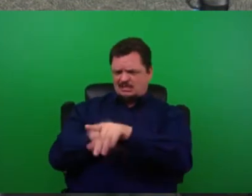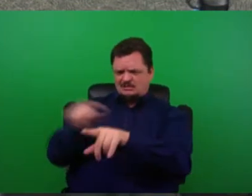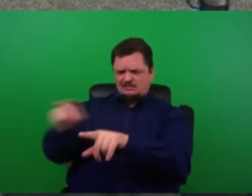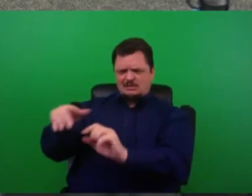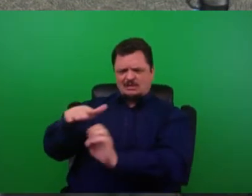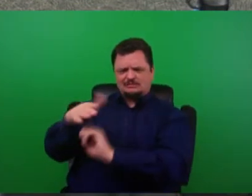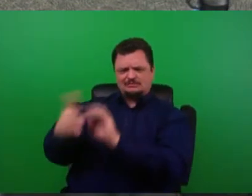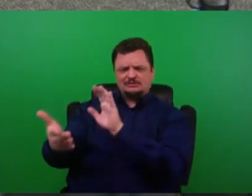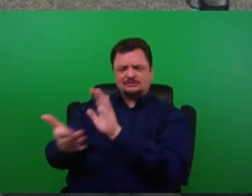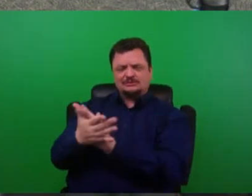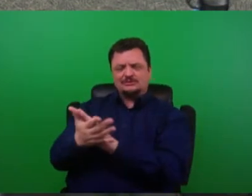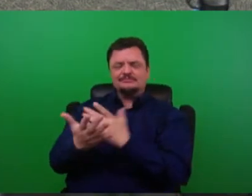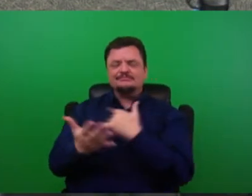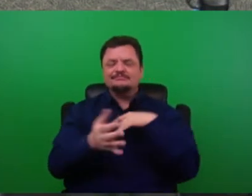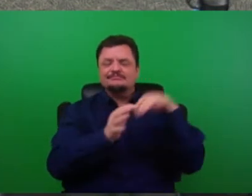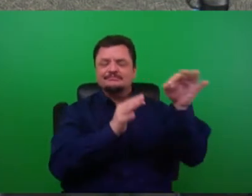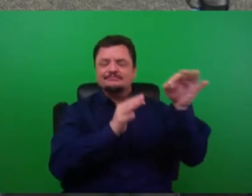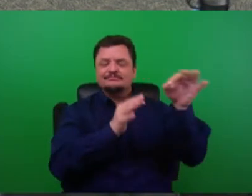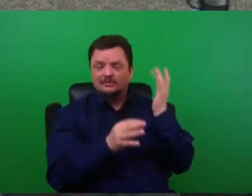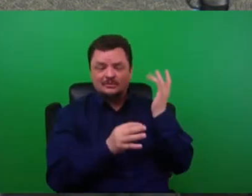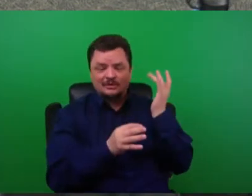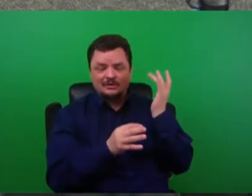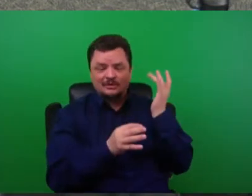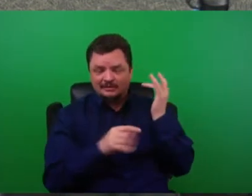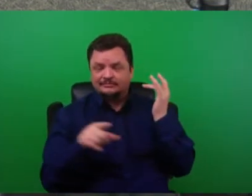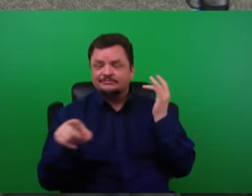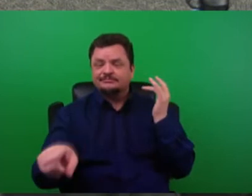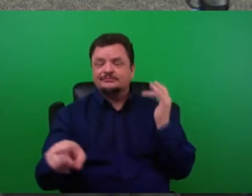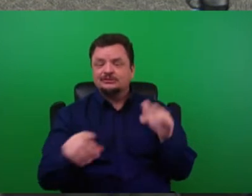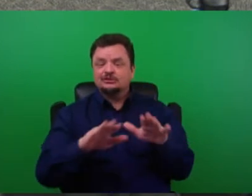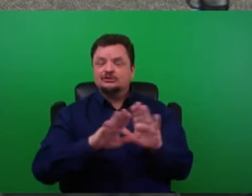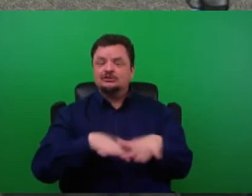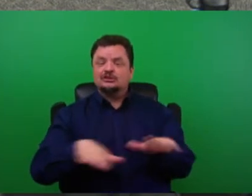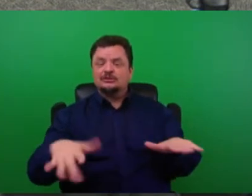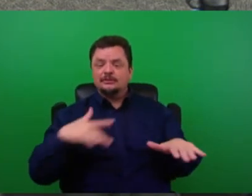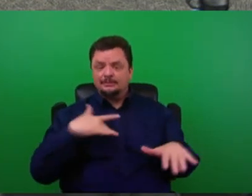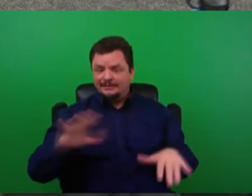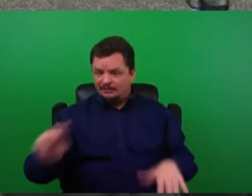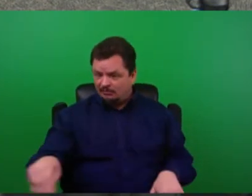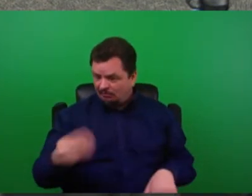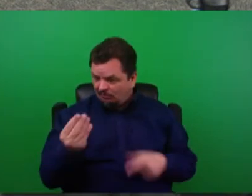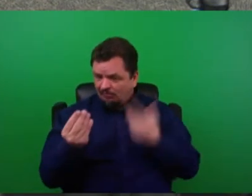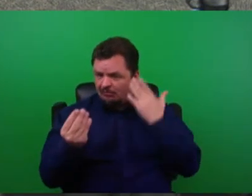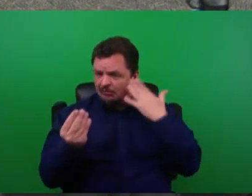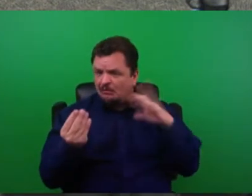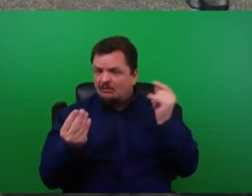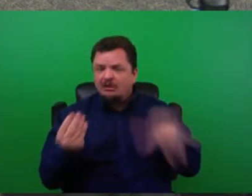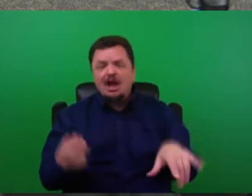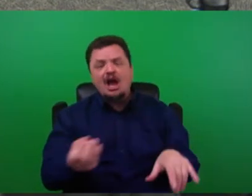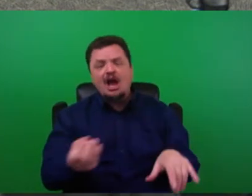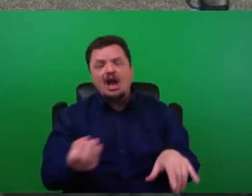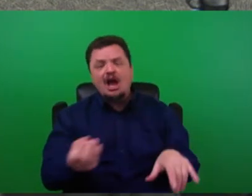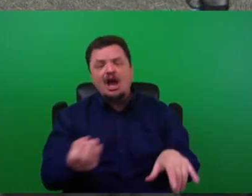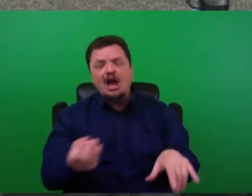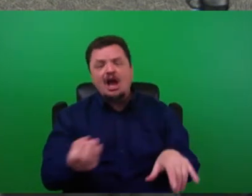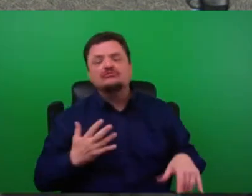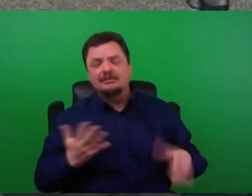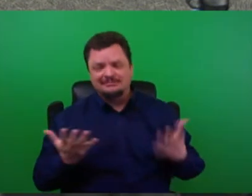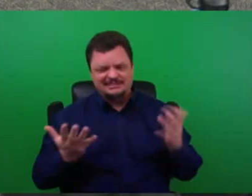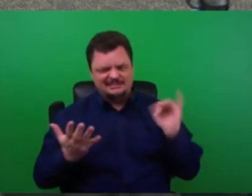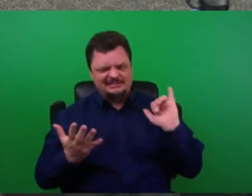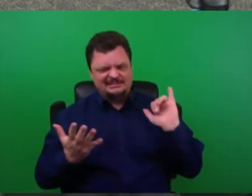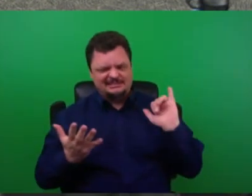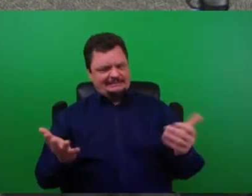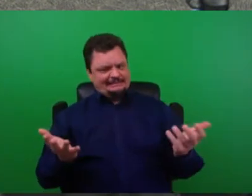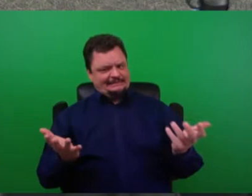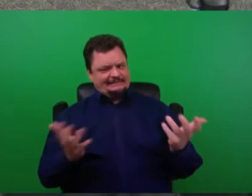to pick up things and put them in their mouth, right? The other day, for example, we found a pill on a playground. Don't know what it was, but a child could